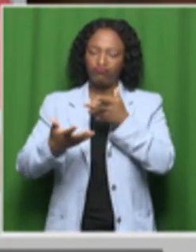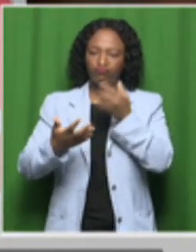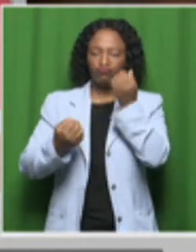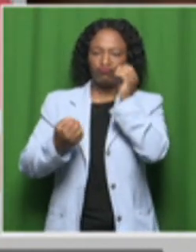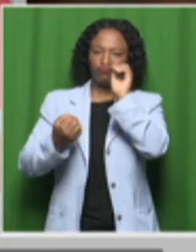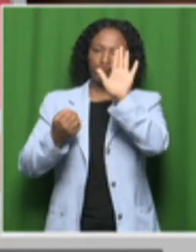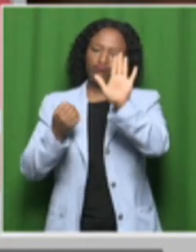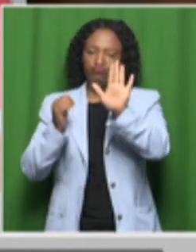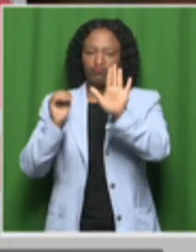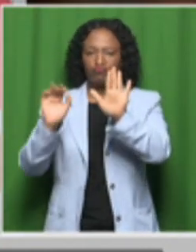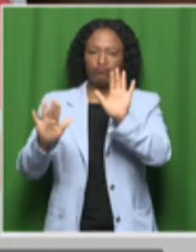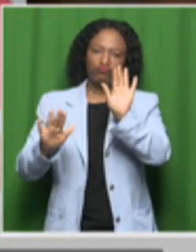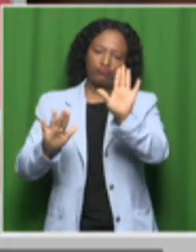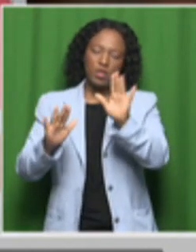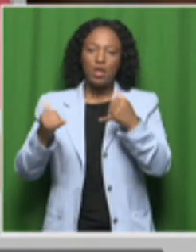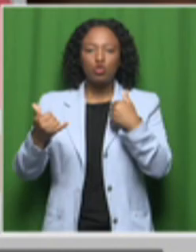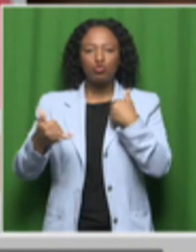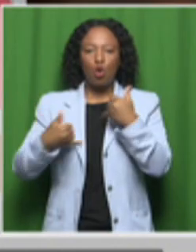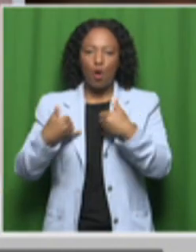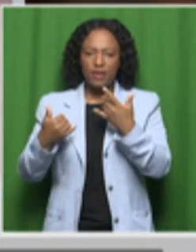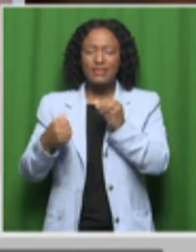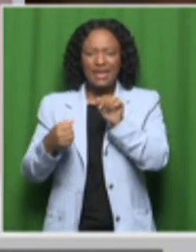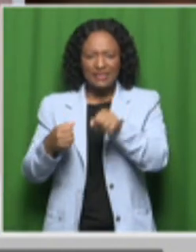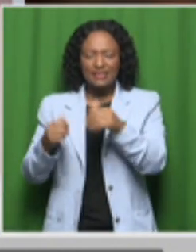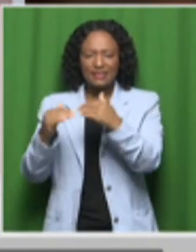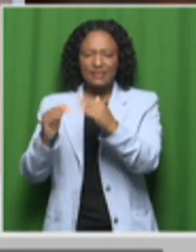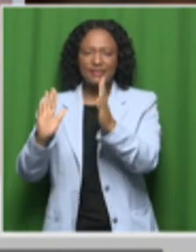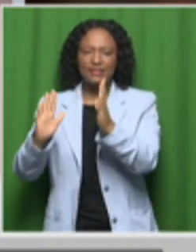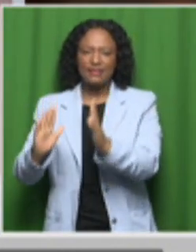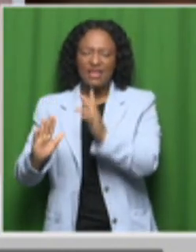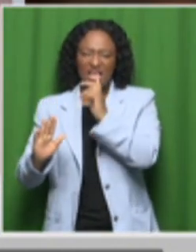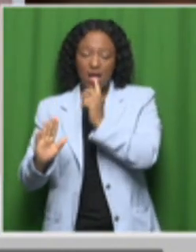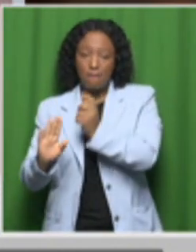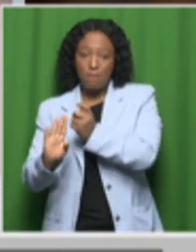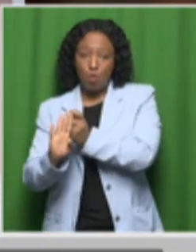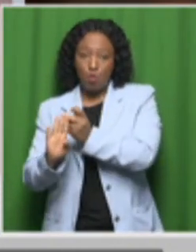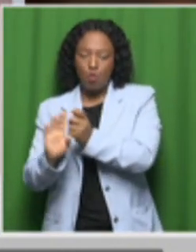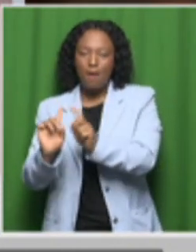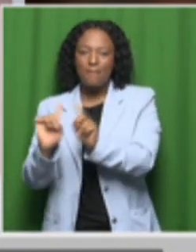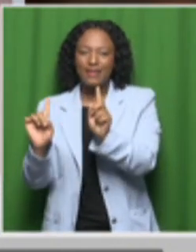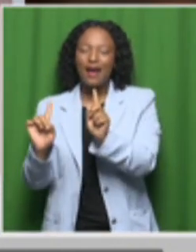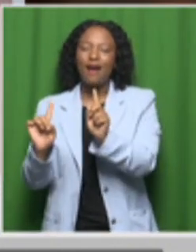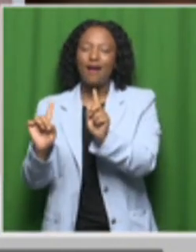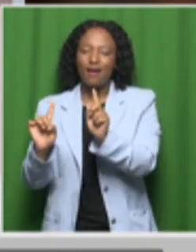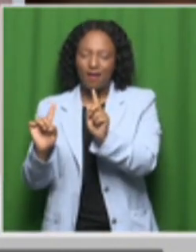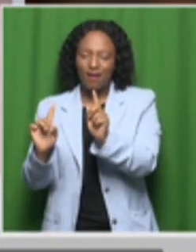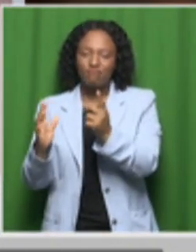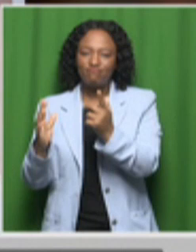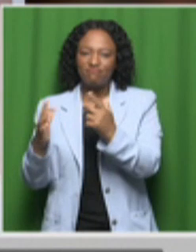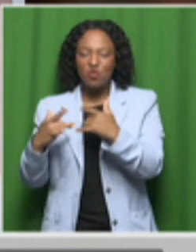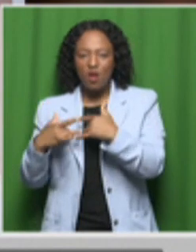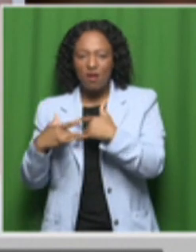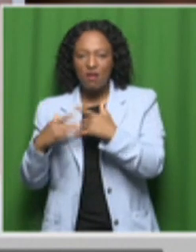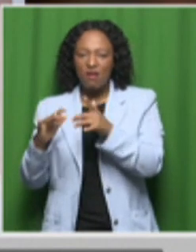joyful moments that we also share in those spaces, that we also share the sense of community, knowing that you leave your